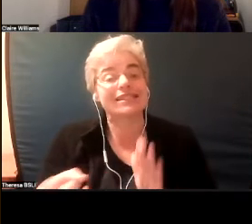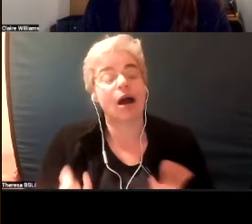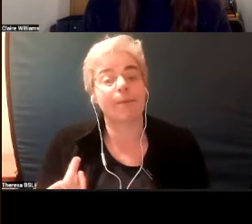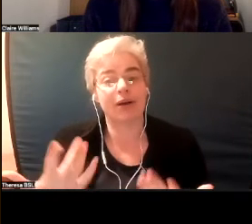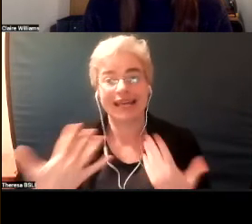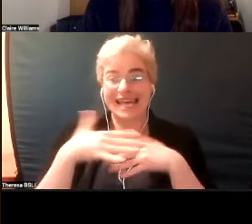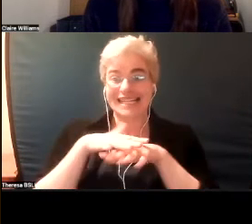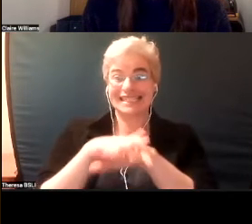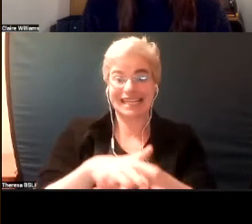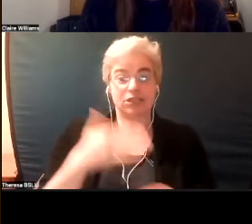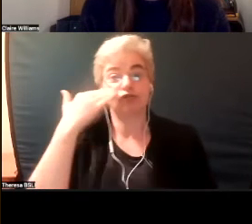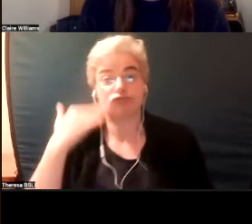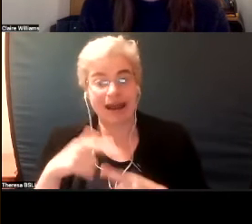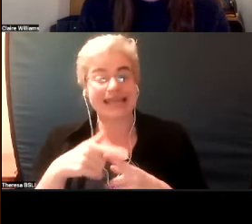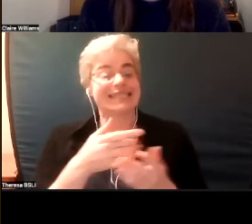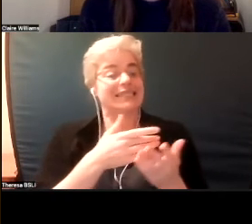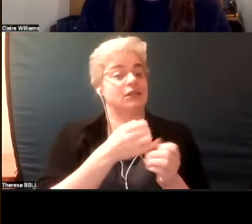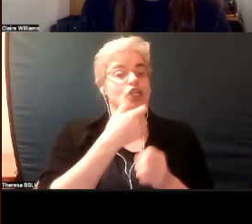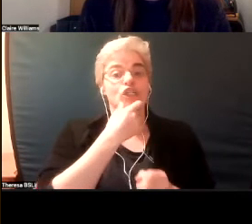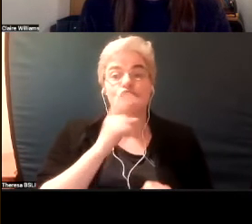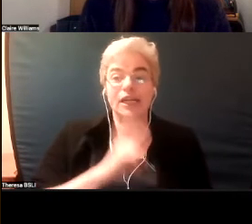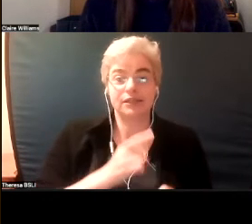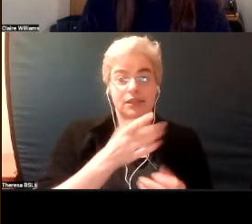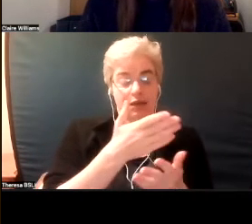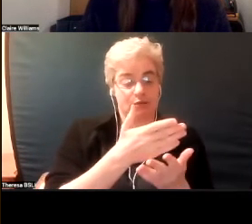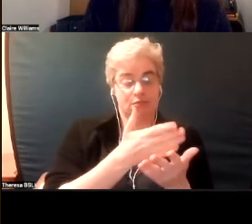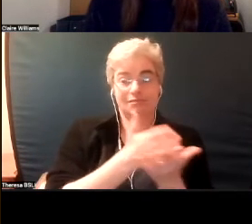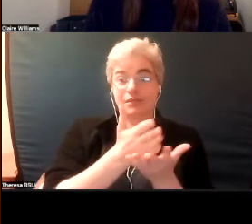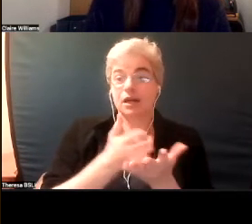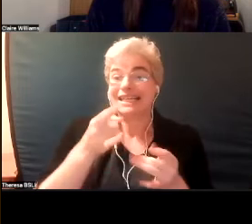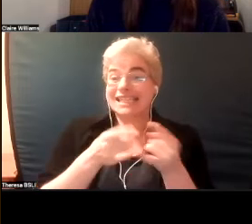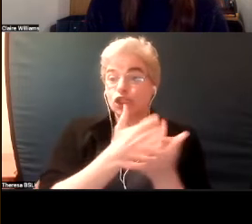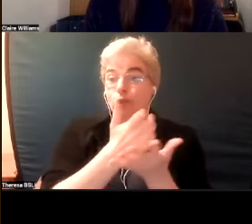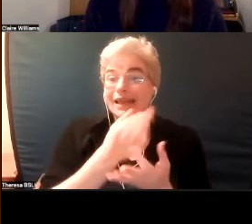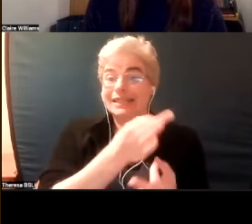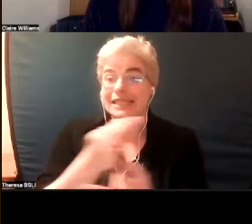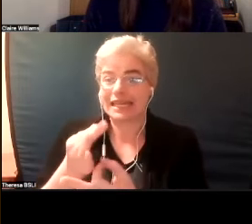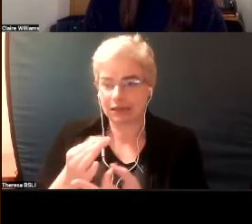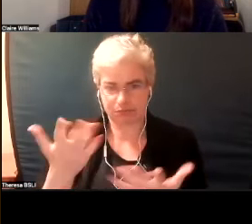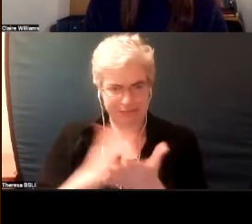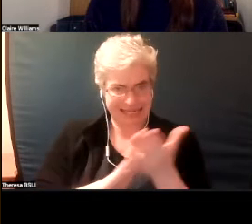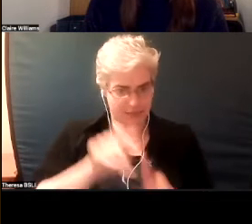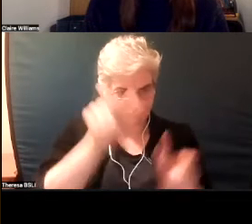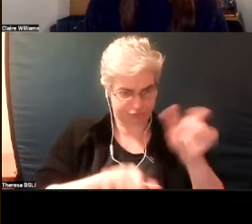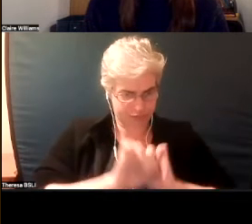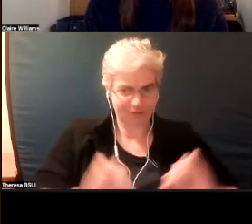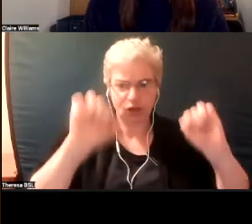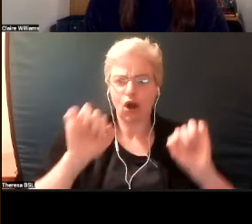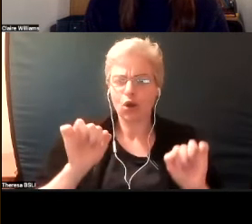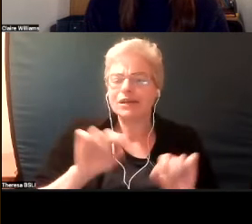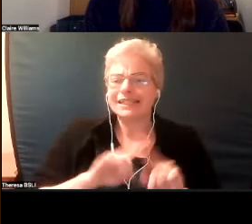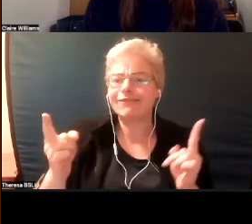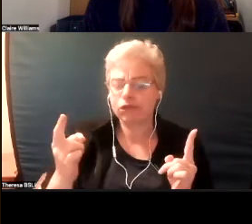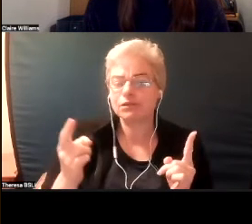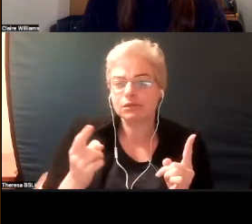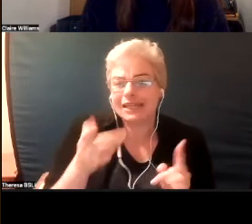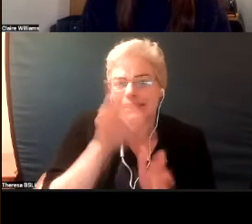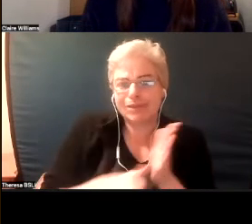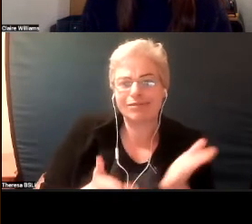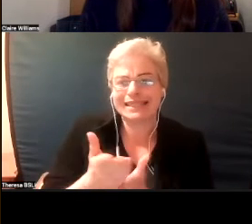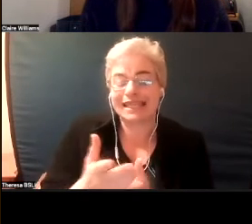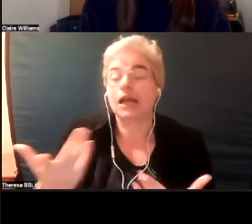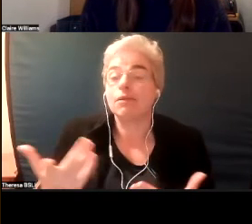intersections of race, gender, and sexuality significantly alter the experience of autism in the world. Rather, we should choose